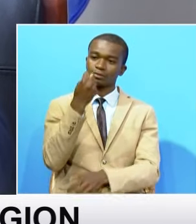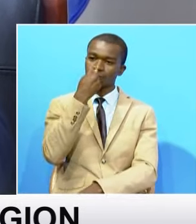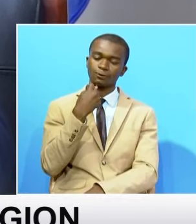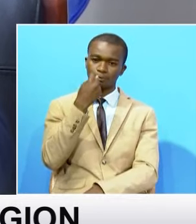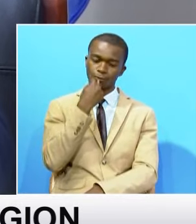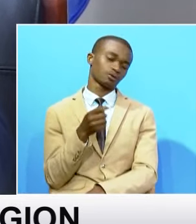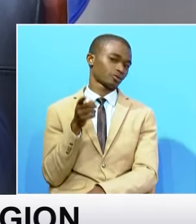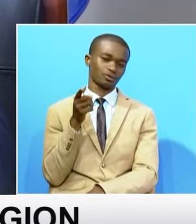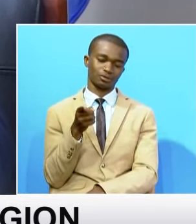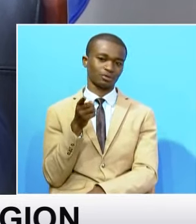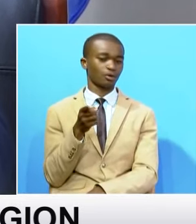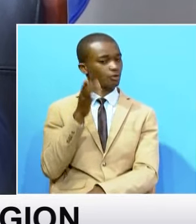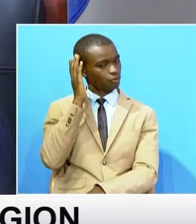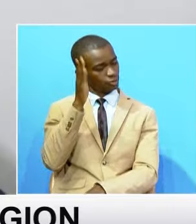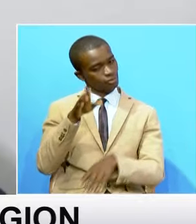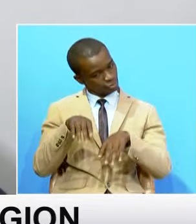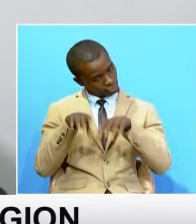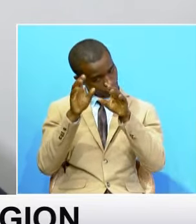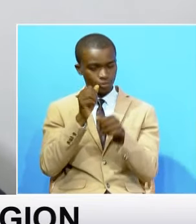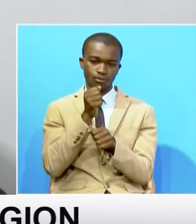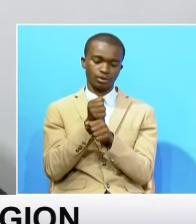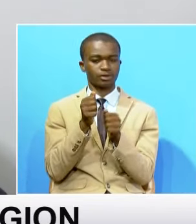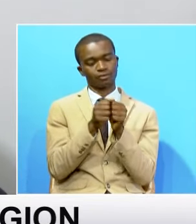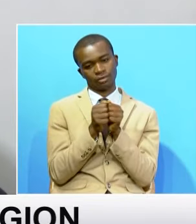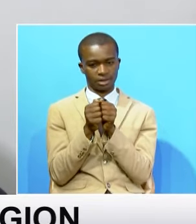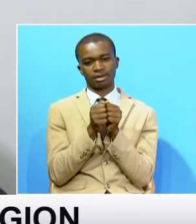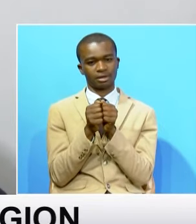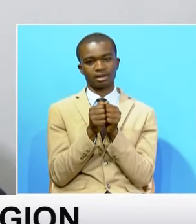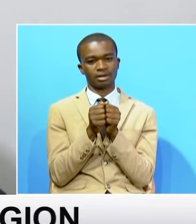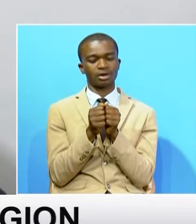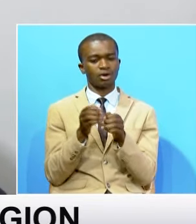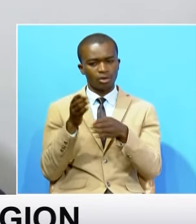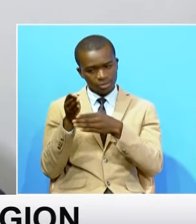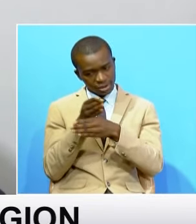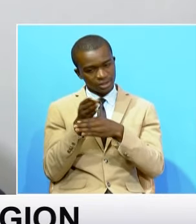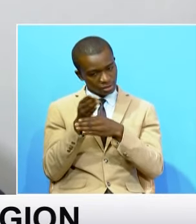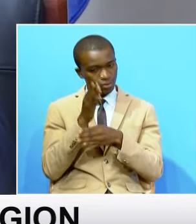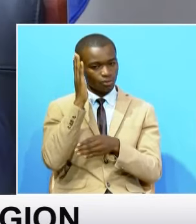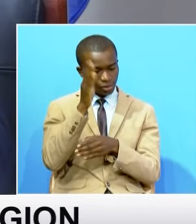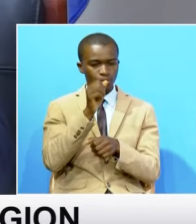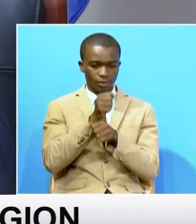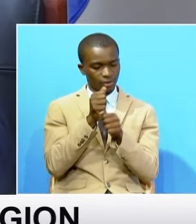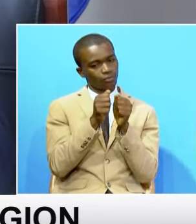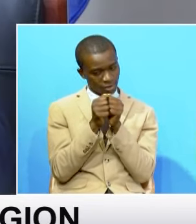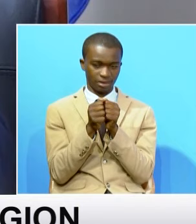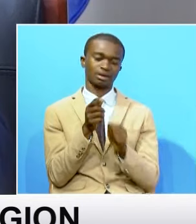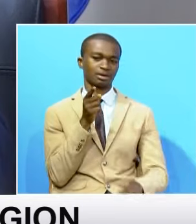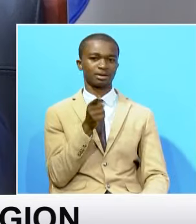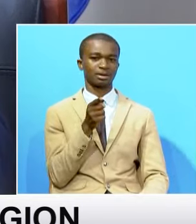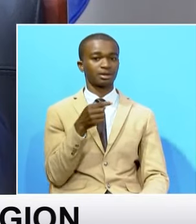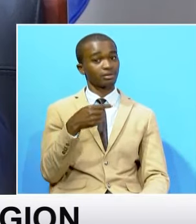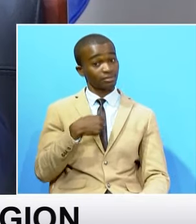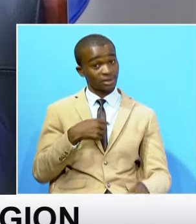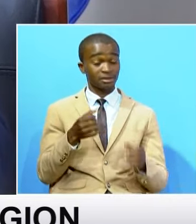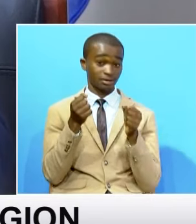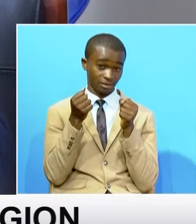broader Troika, in the conduct of our business, but through you as chair. And I'm confident that